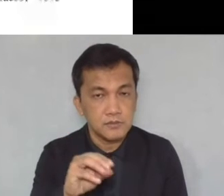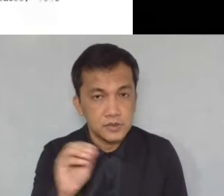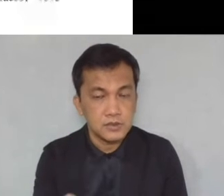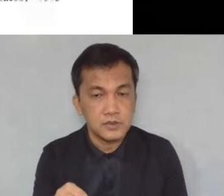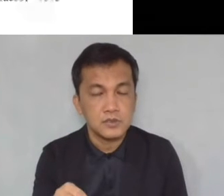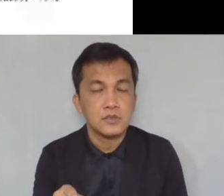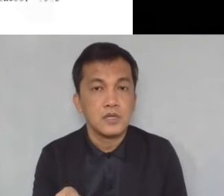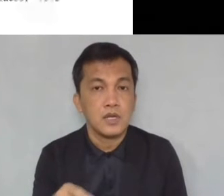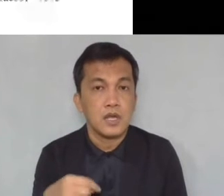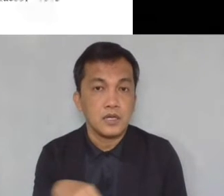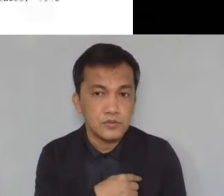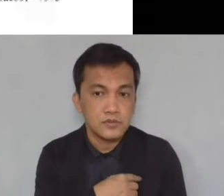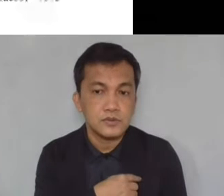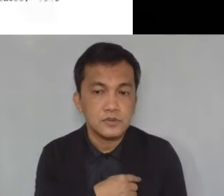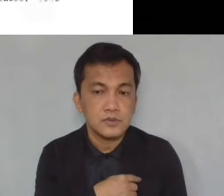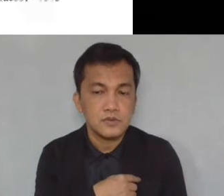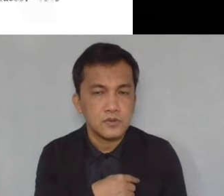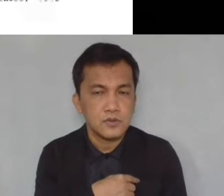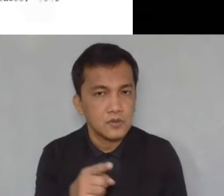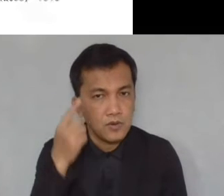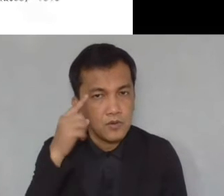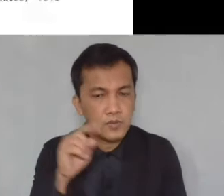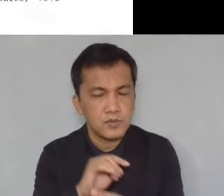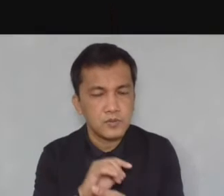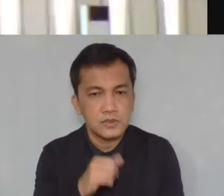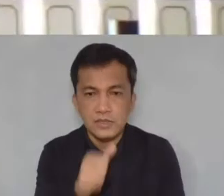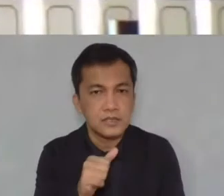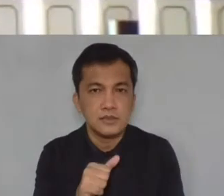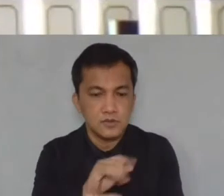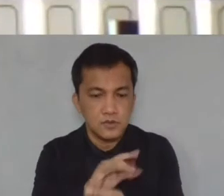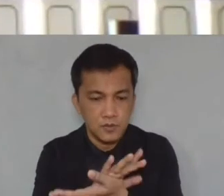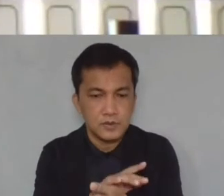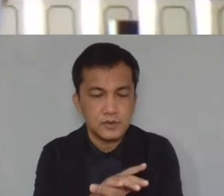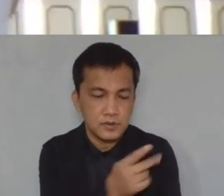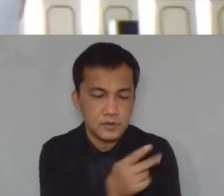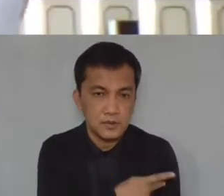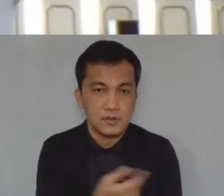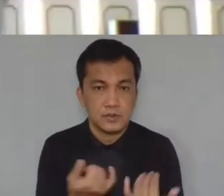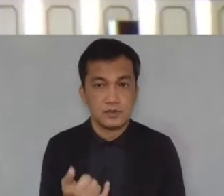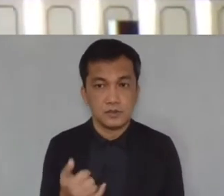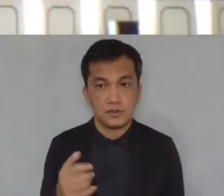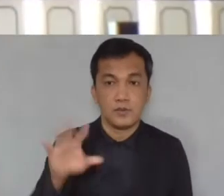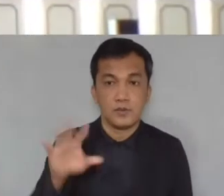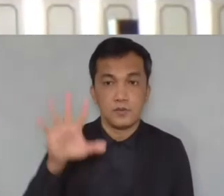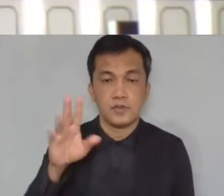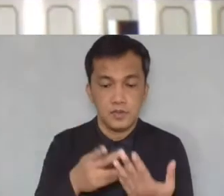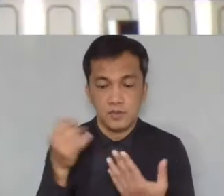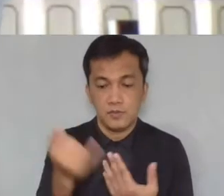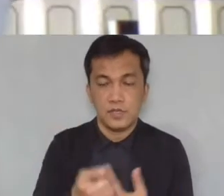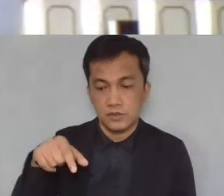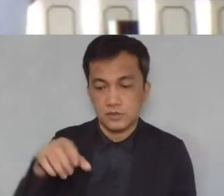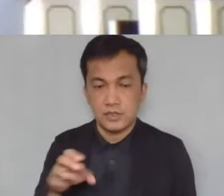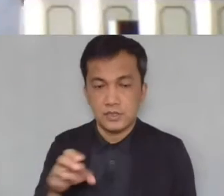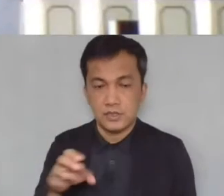This is our for COVID, non-COVID patient. I now present to you the project of the Quezon